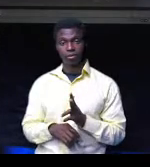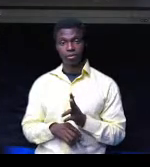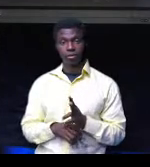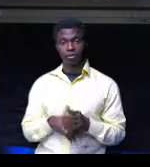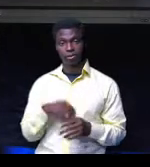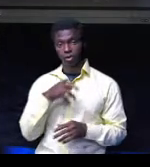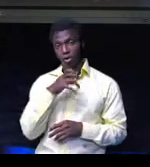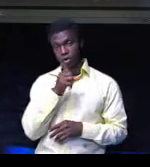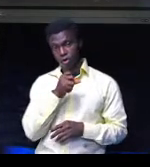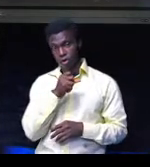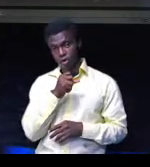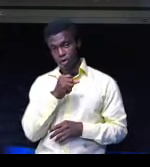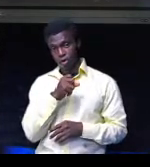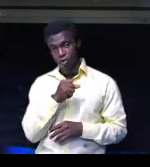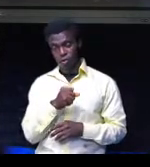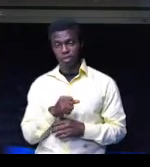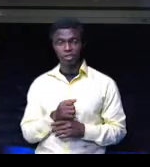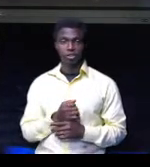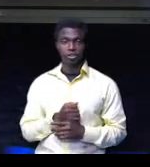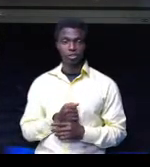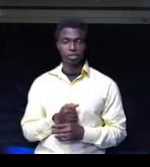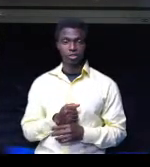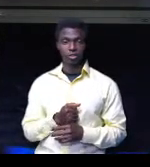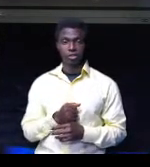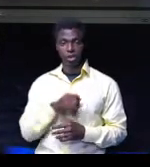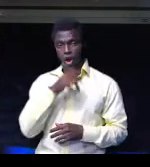Number 3, orange.